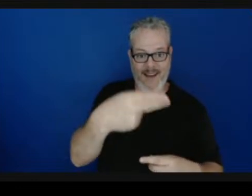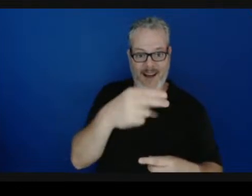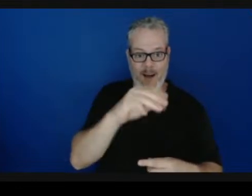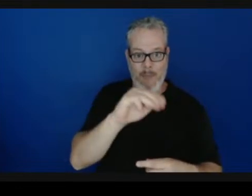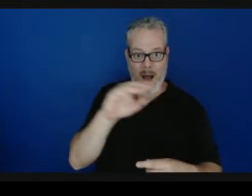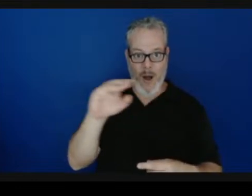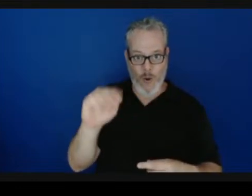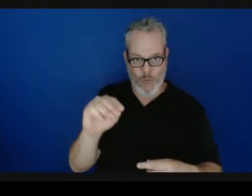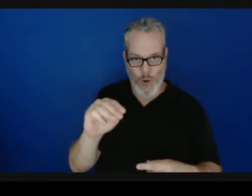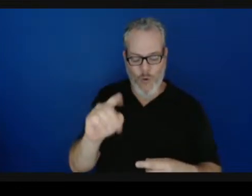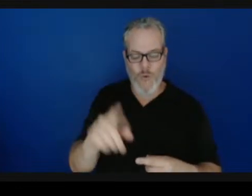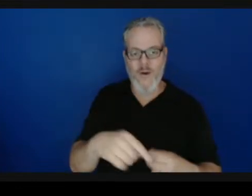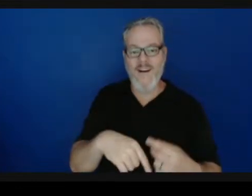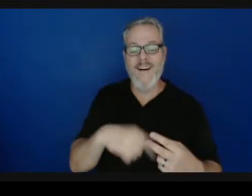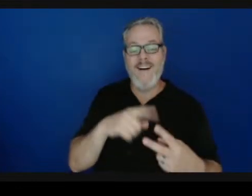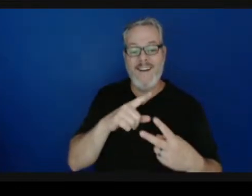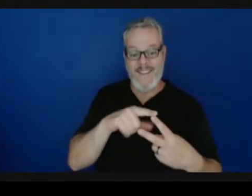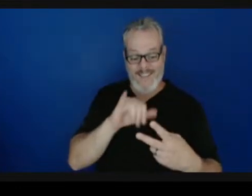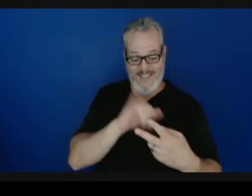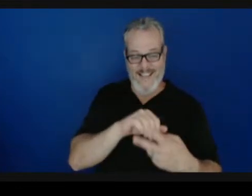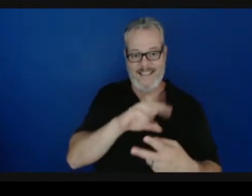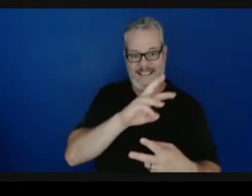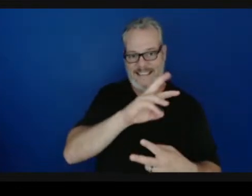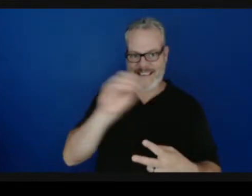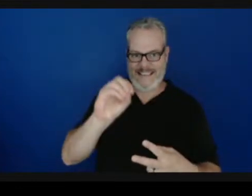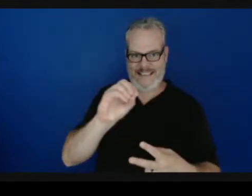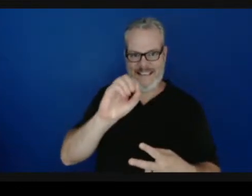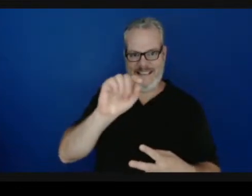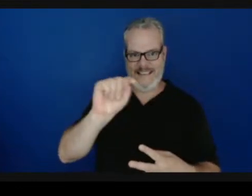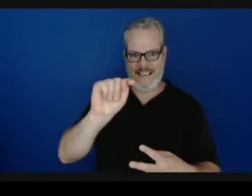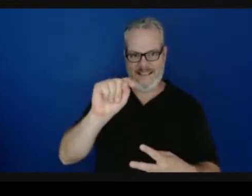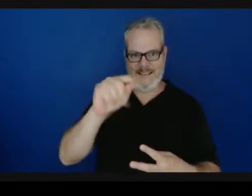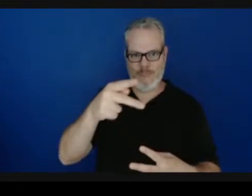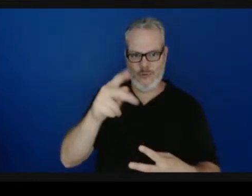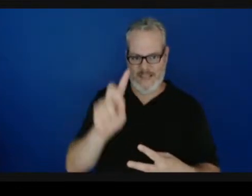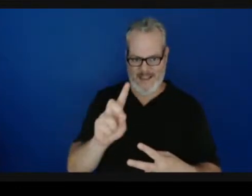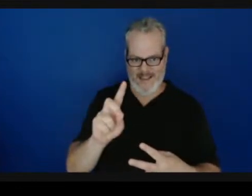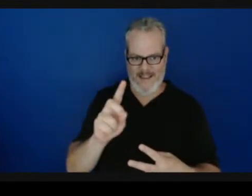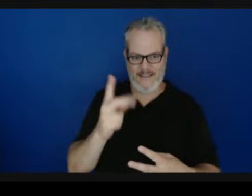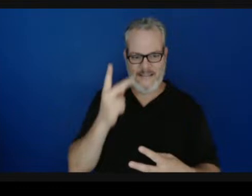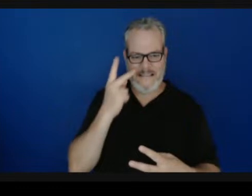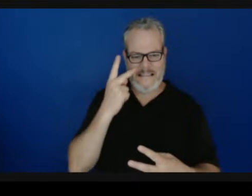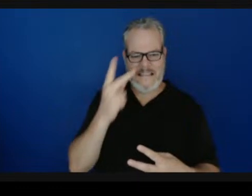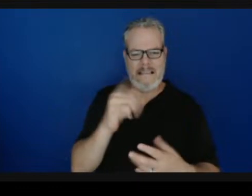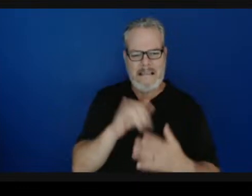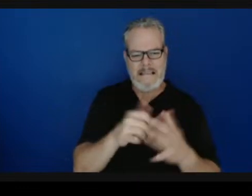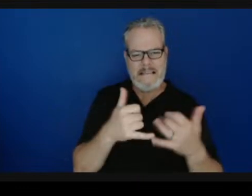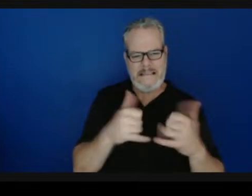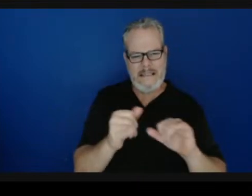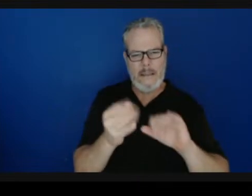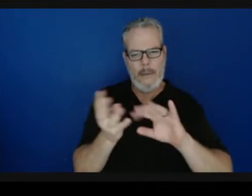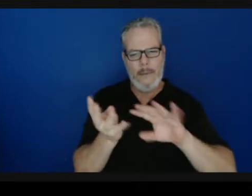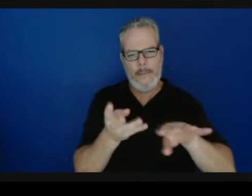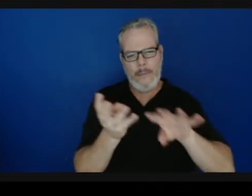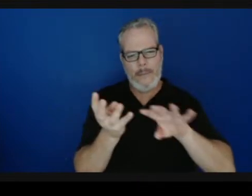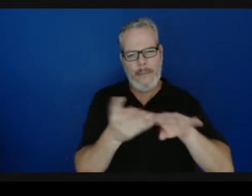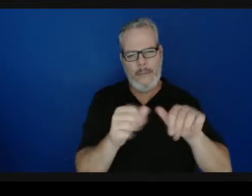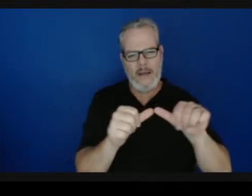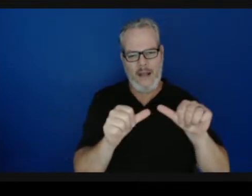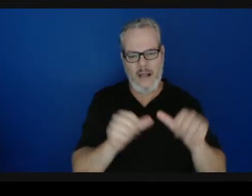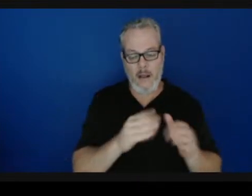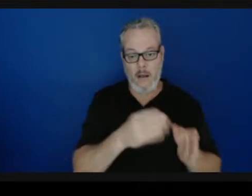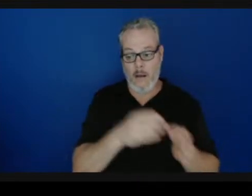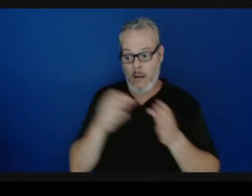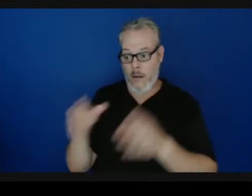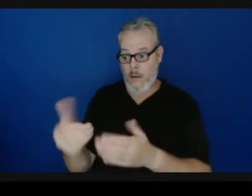USGS reports an emission rate of 60 tons of SO2 per day near the background, still emitting from there. Our new